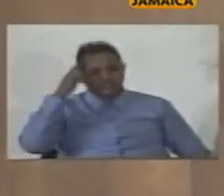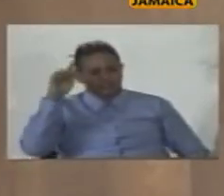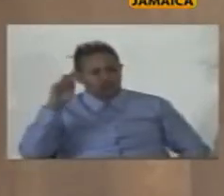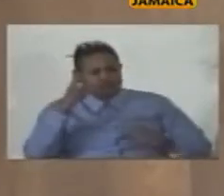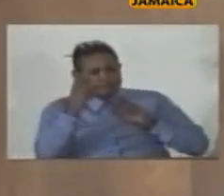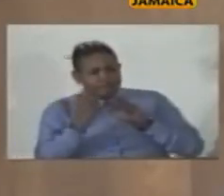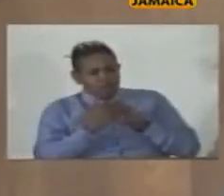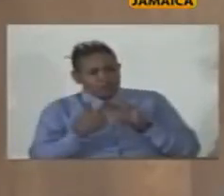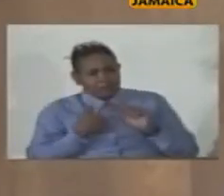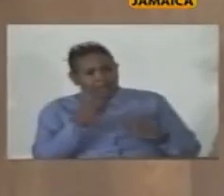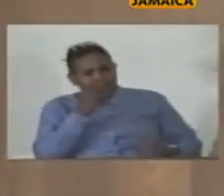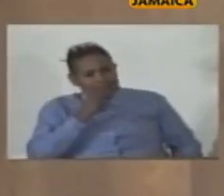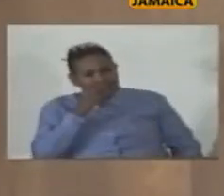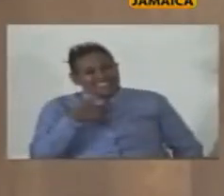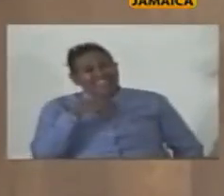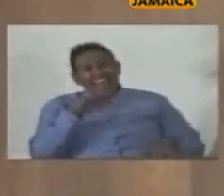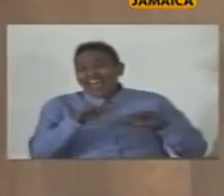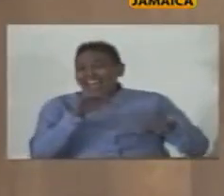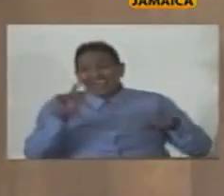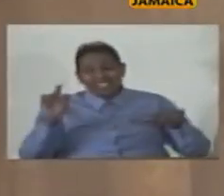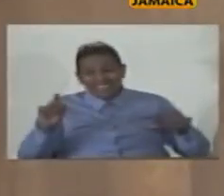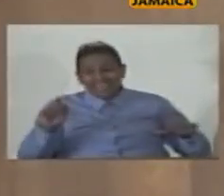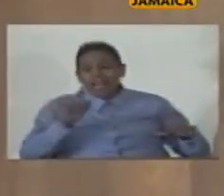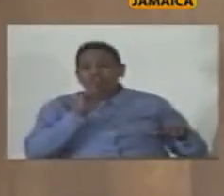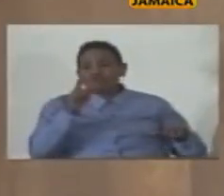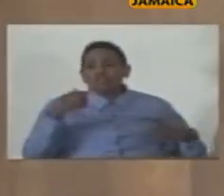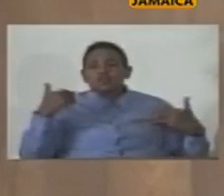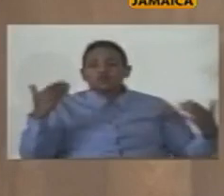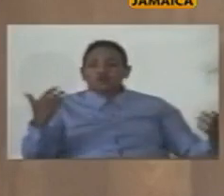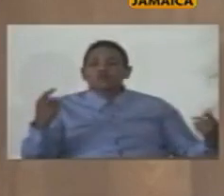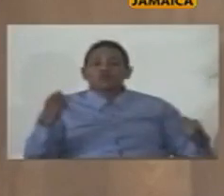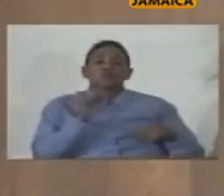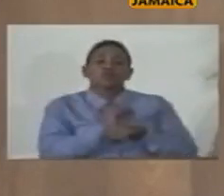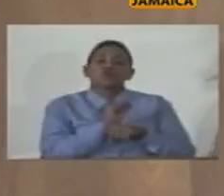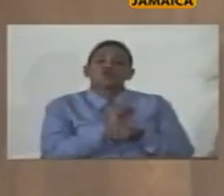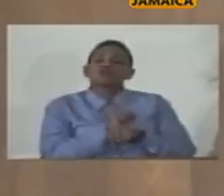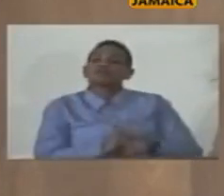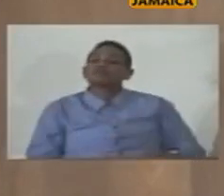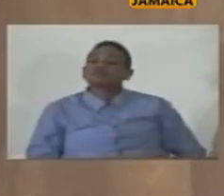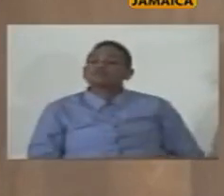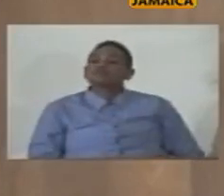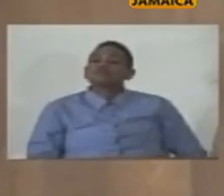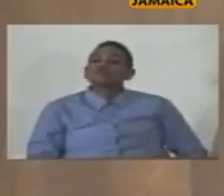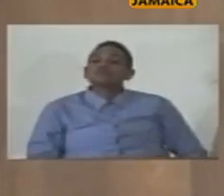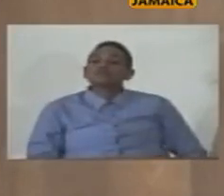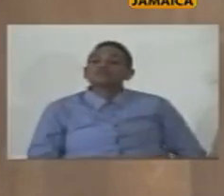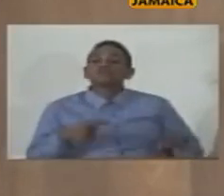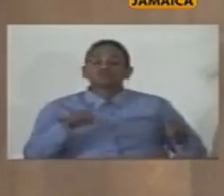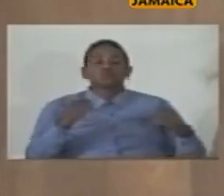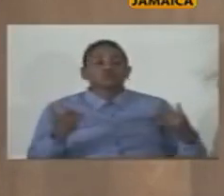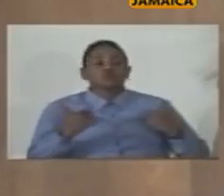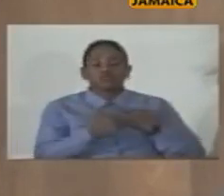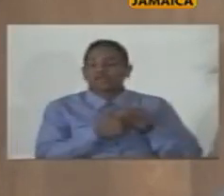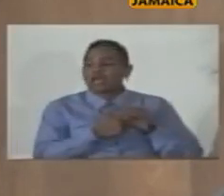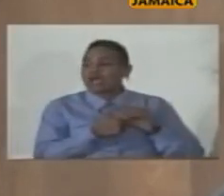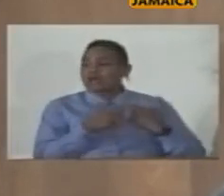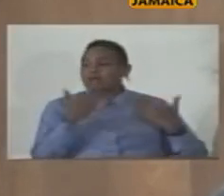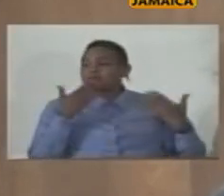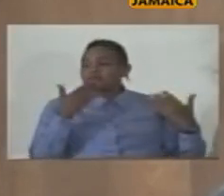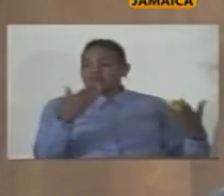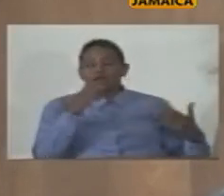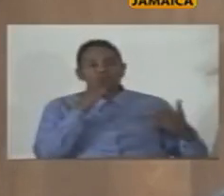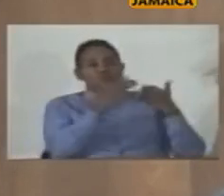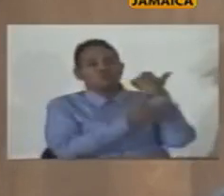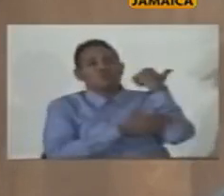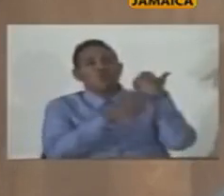me and listening and for really carrying out the work during these times. Thanks also to Rural